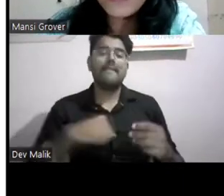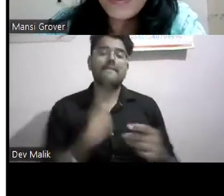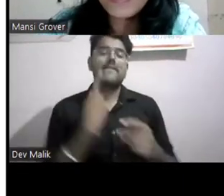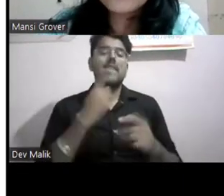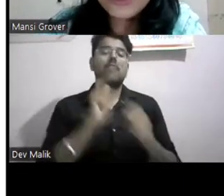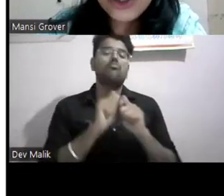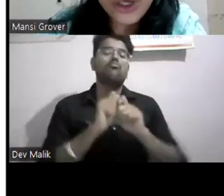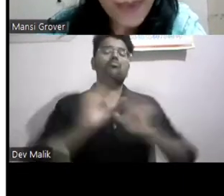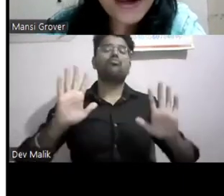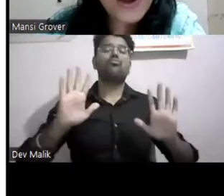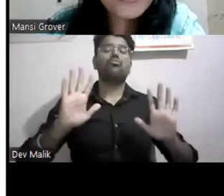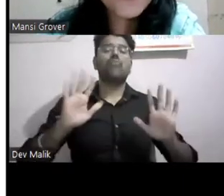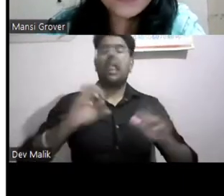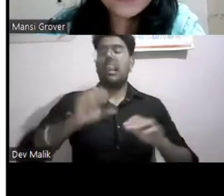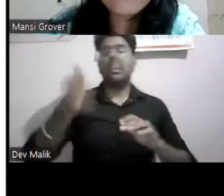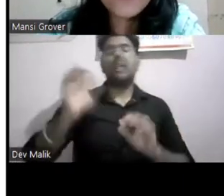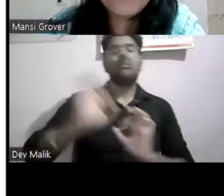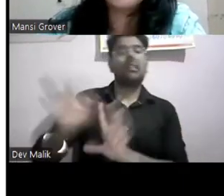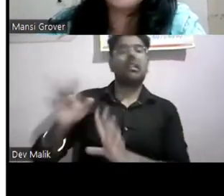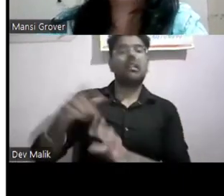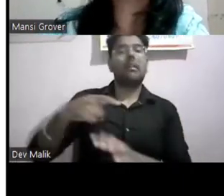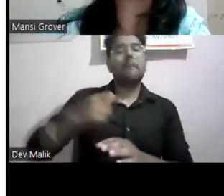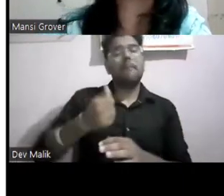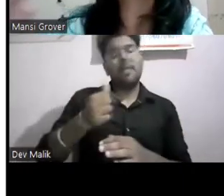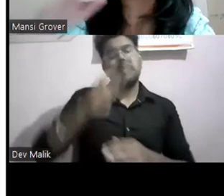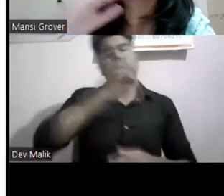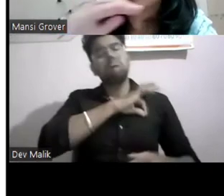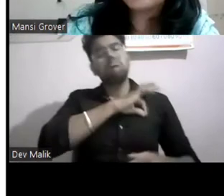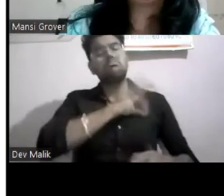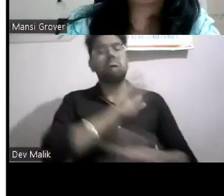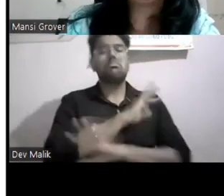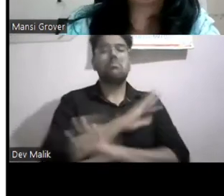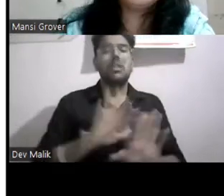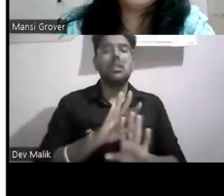herself. And Shabana Azmi in this film is, you know,